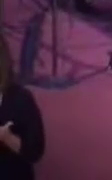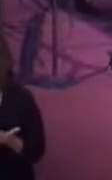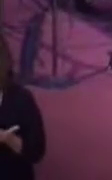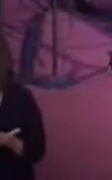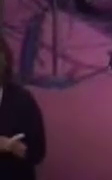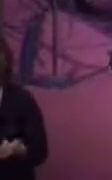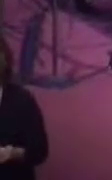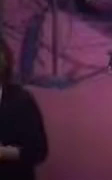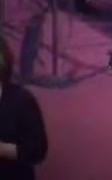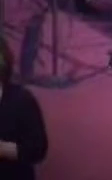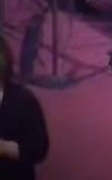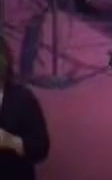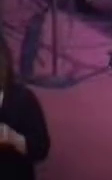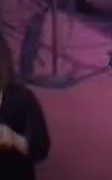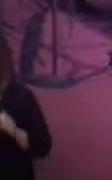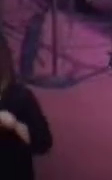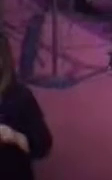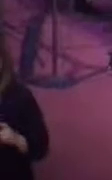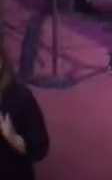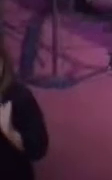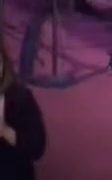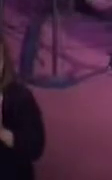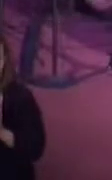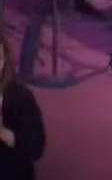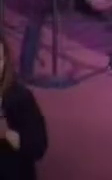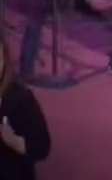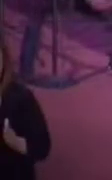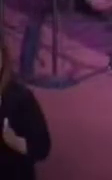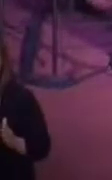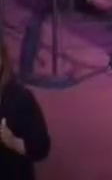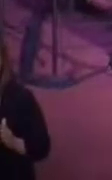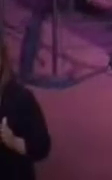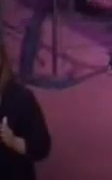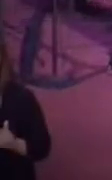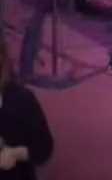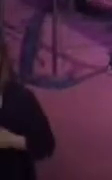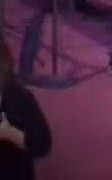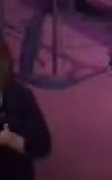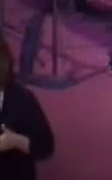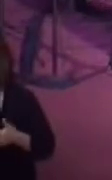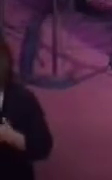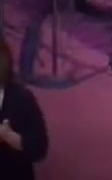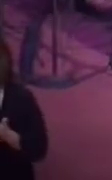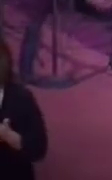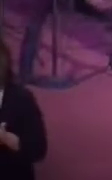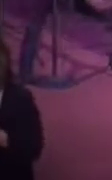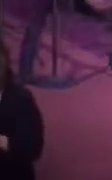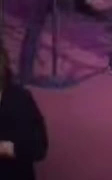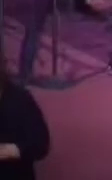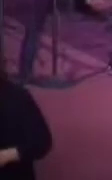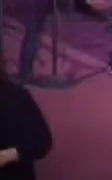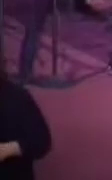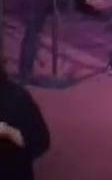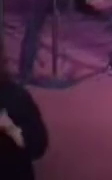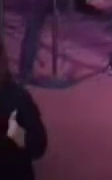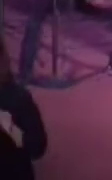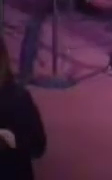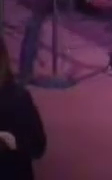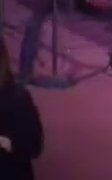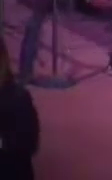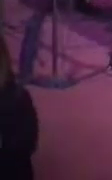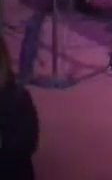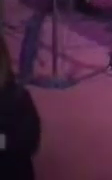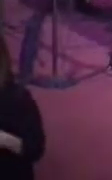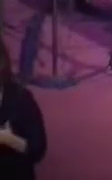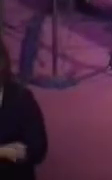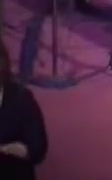think a lot of us can identify with that, right? I mean, life is not easy. We get sick, people die, we lose our jobs,